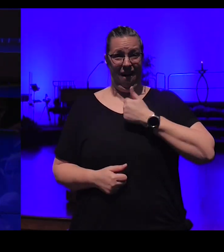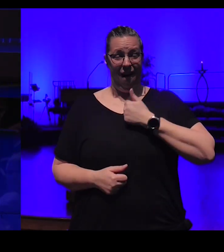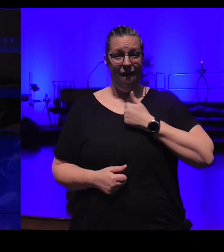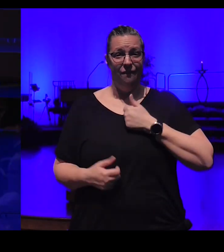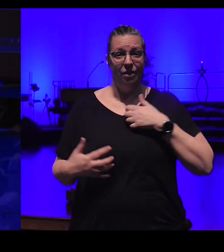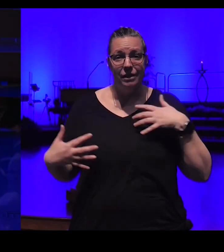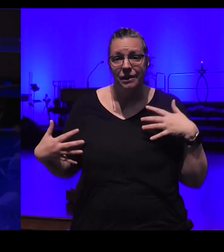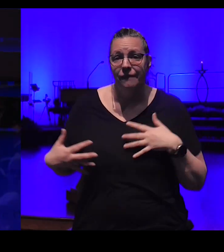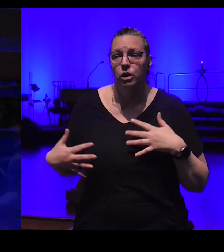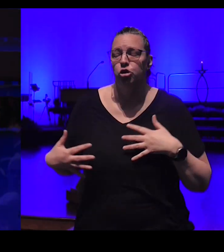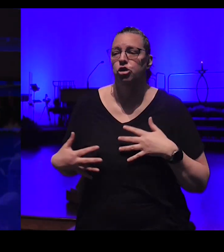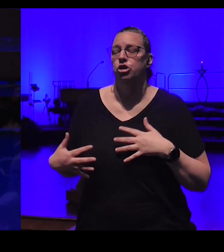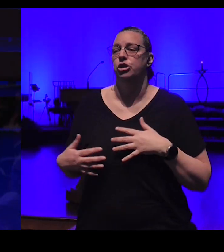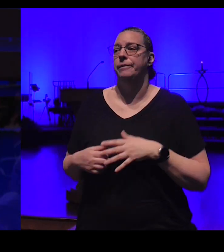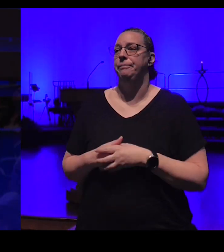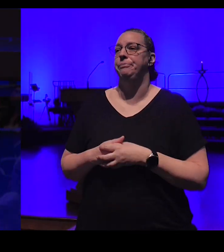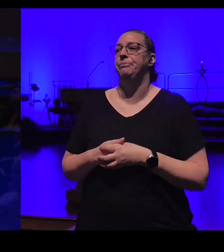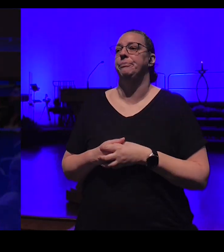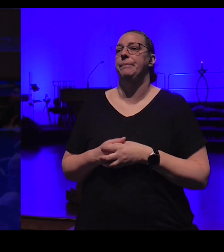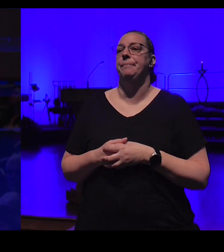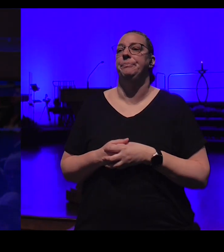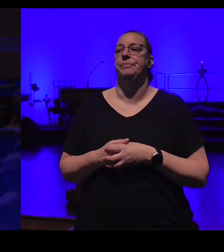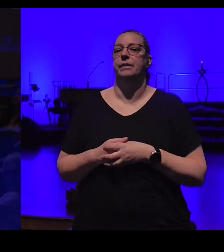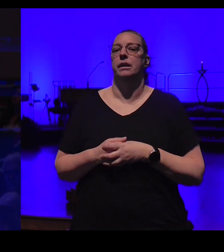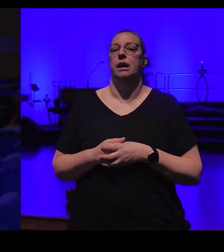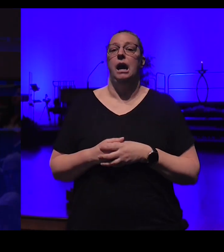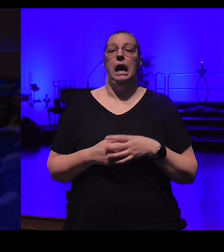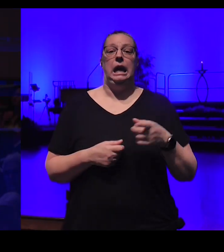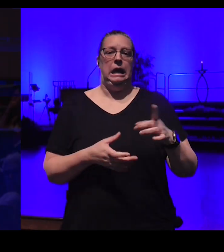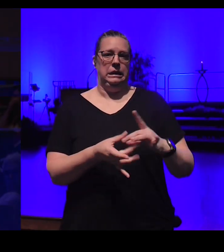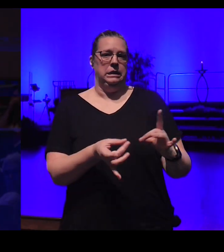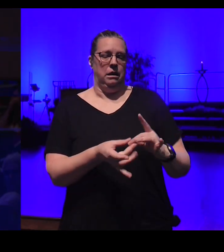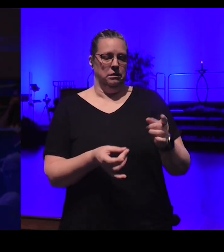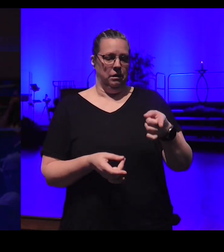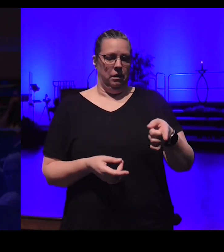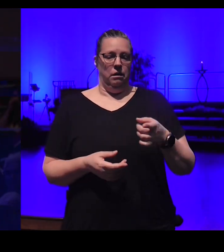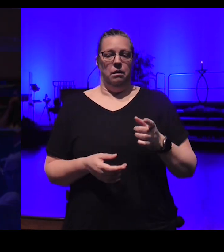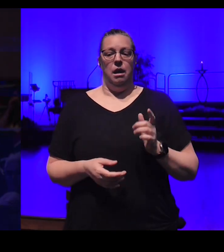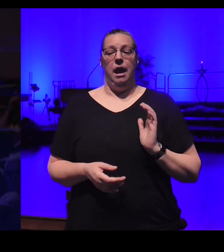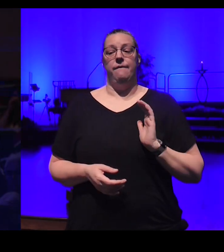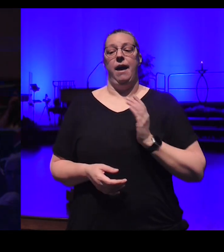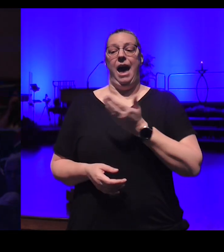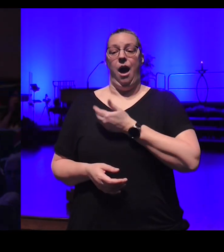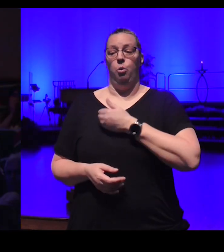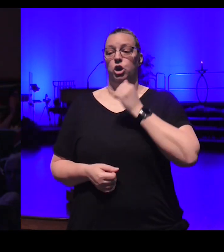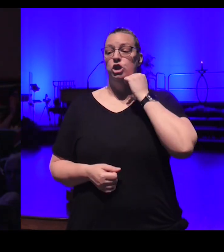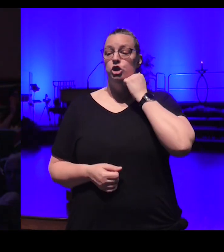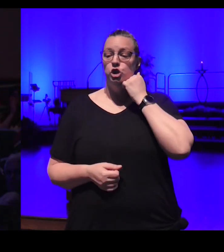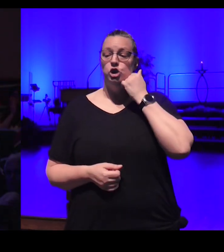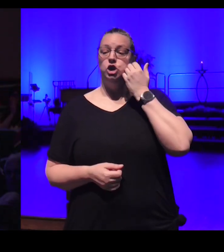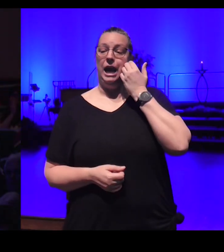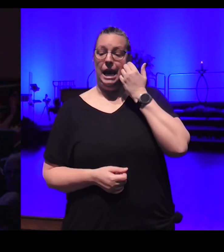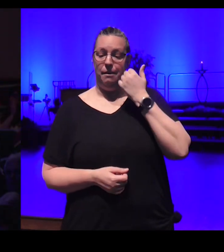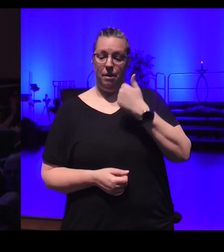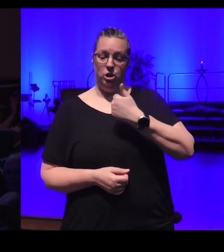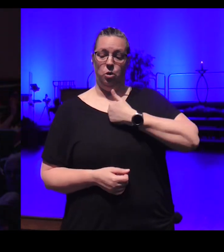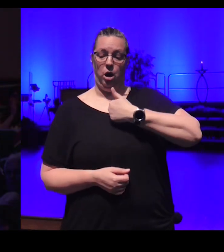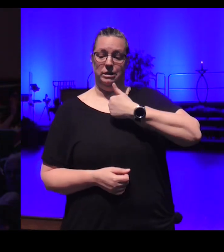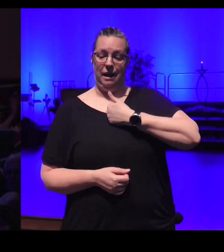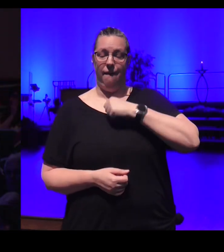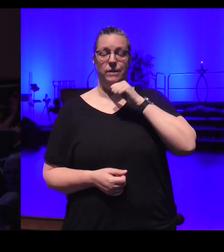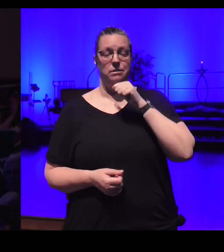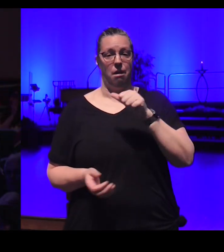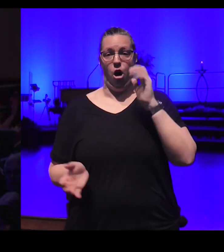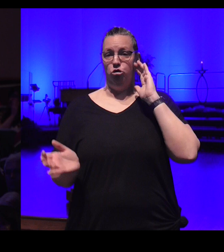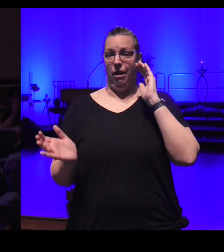in fear. He says that if our shame-based stance towards ourself is not